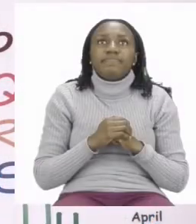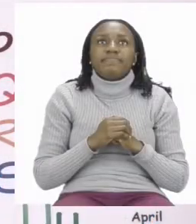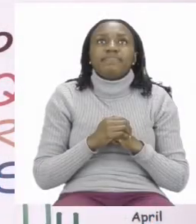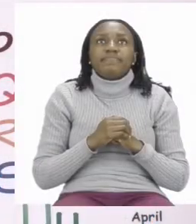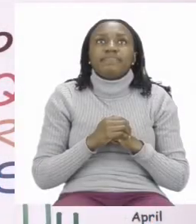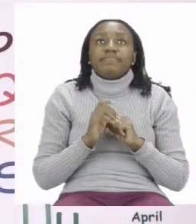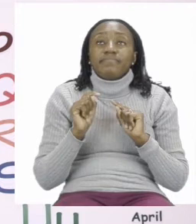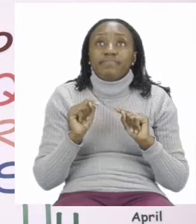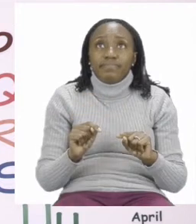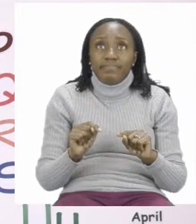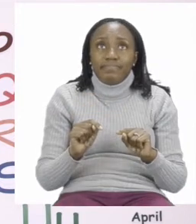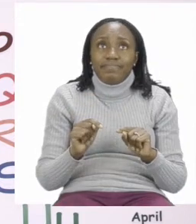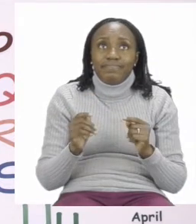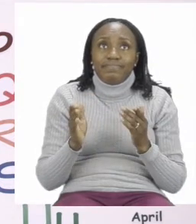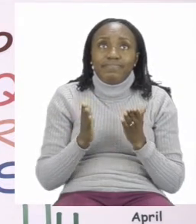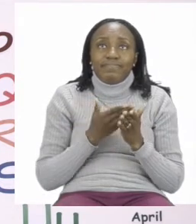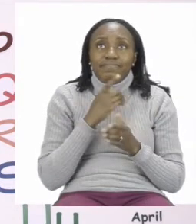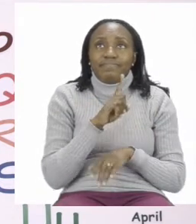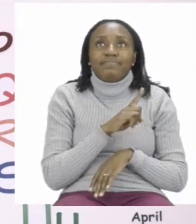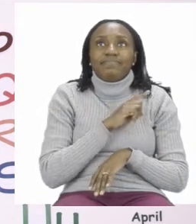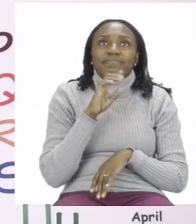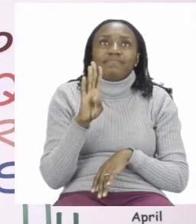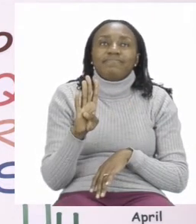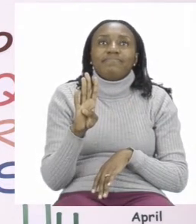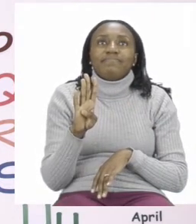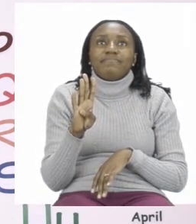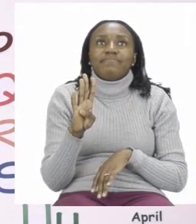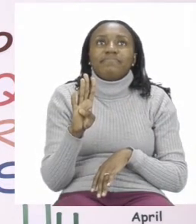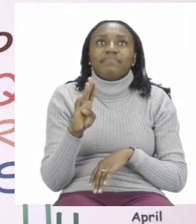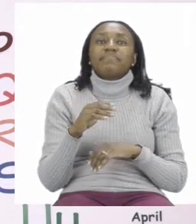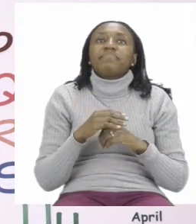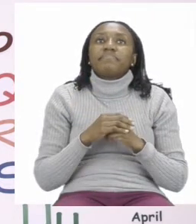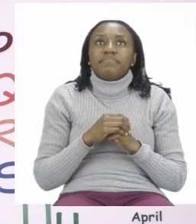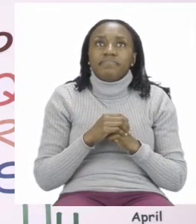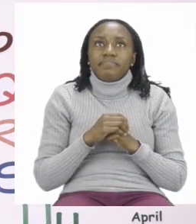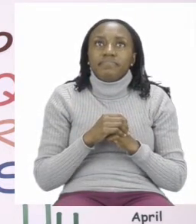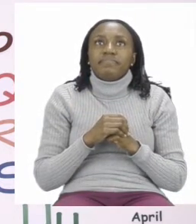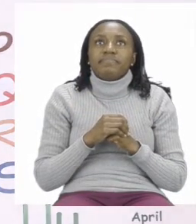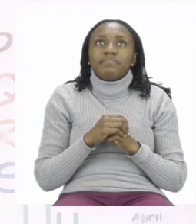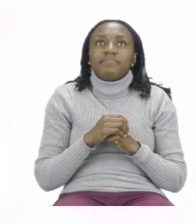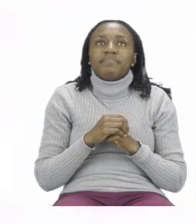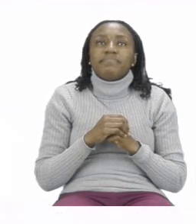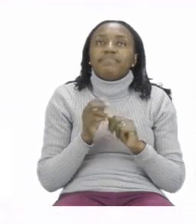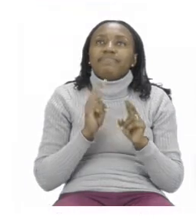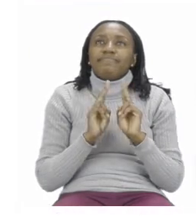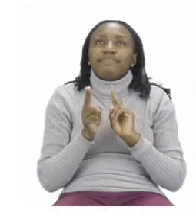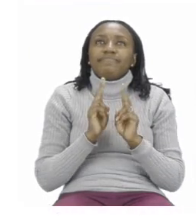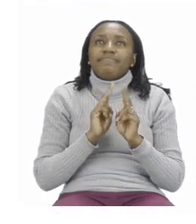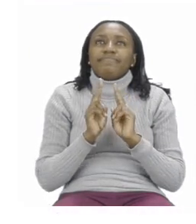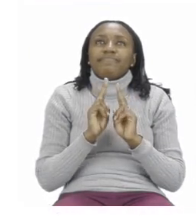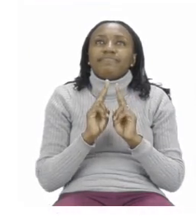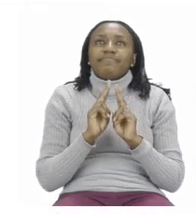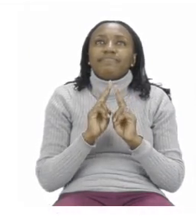Now, boys and girls, let us start our lesson by going to page 14. On page 14, we are going to be doing